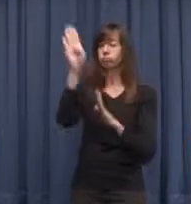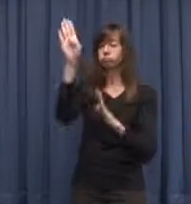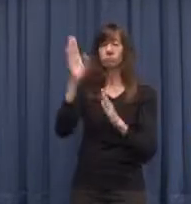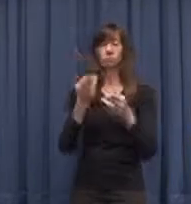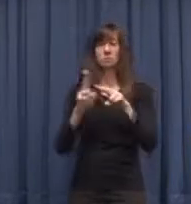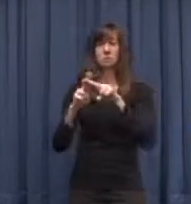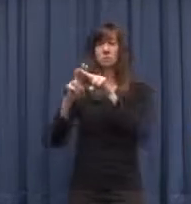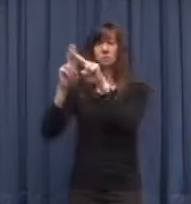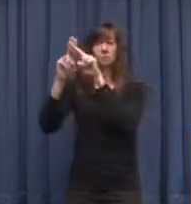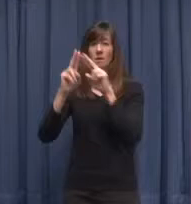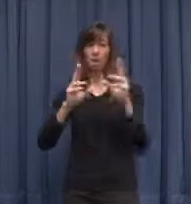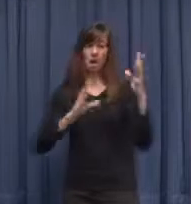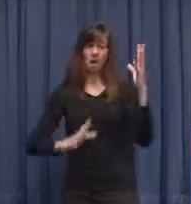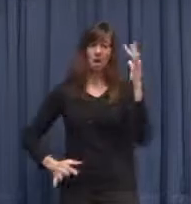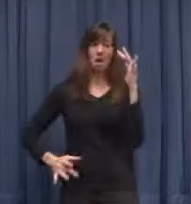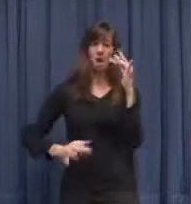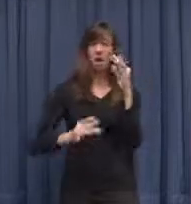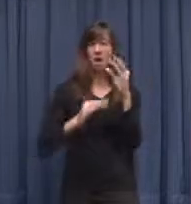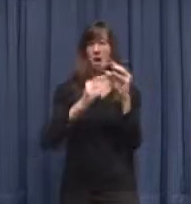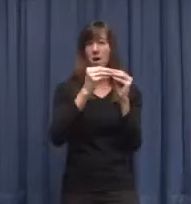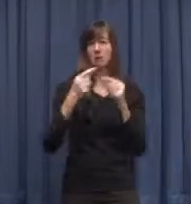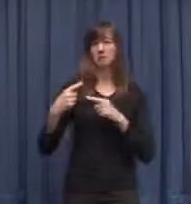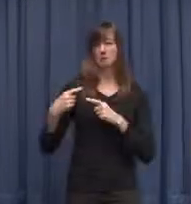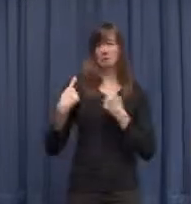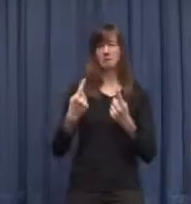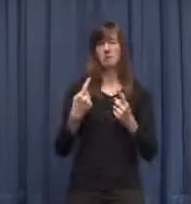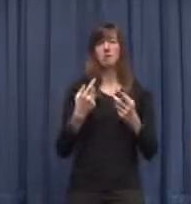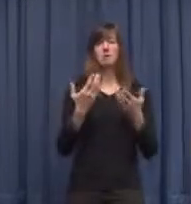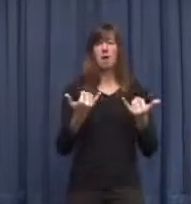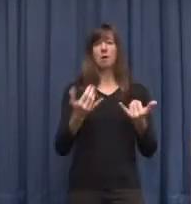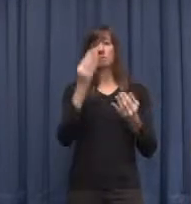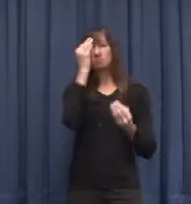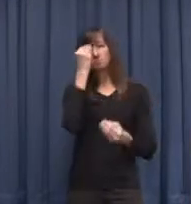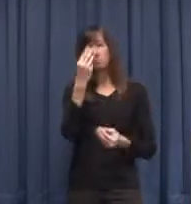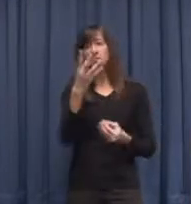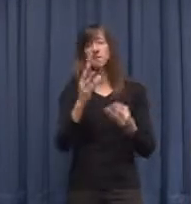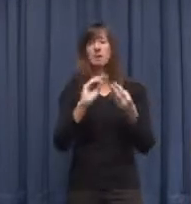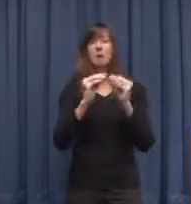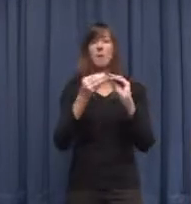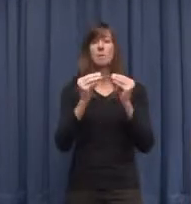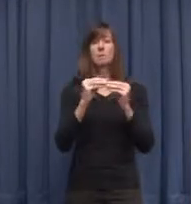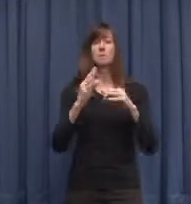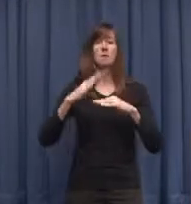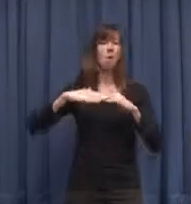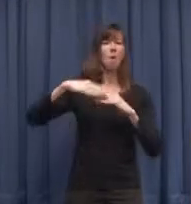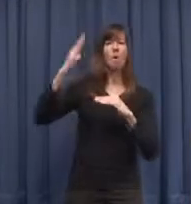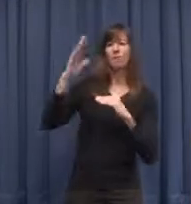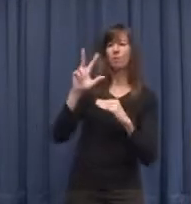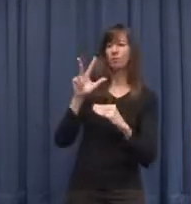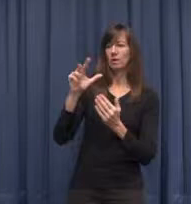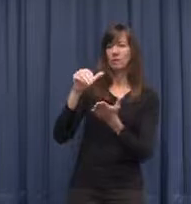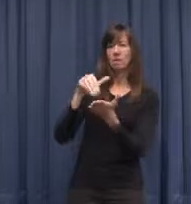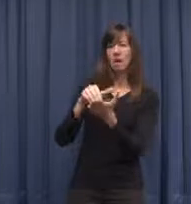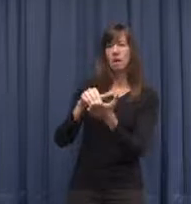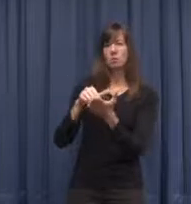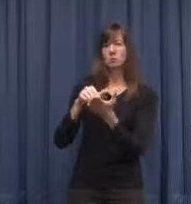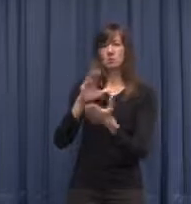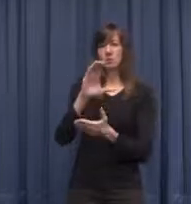Cumulatively, looking by the numbers, we are now well over 3,000 total cases since the beginning of